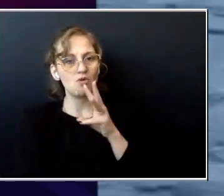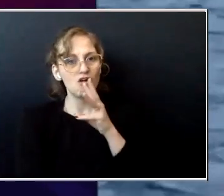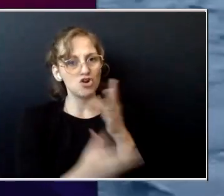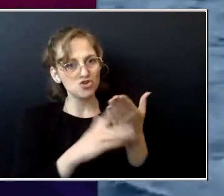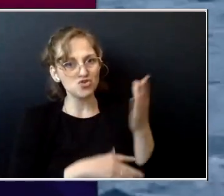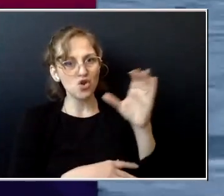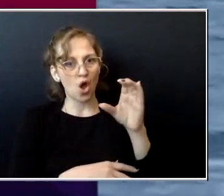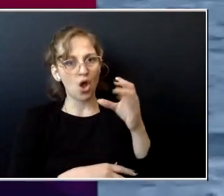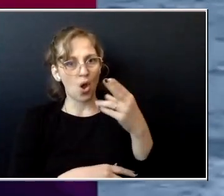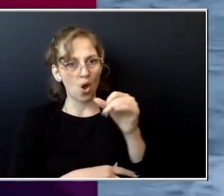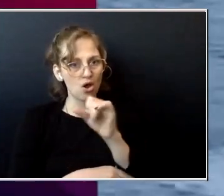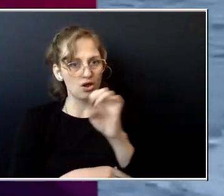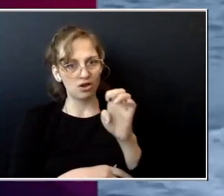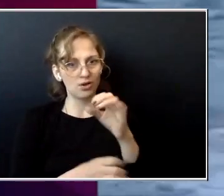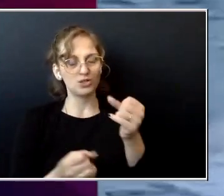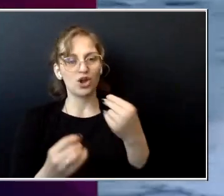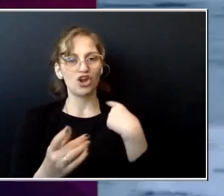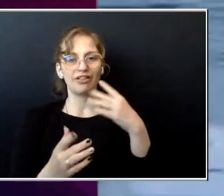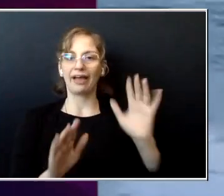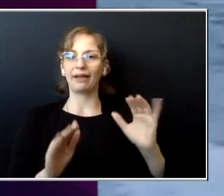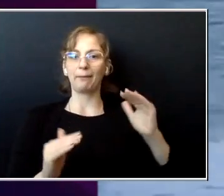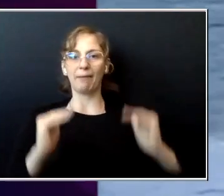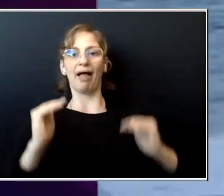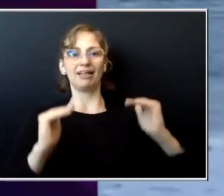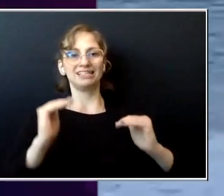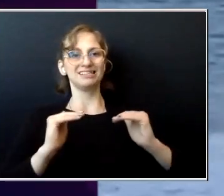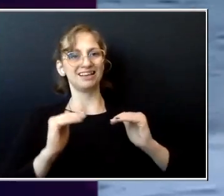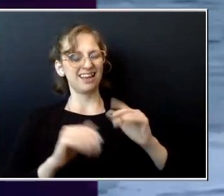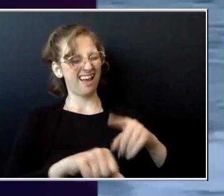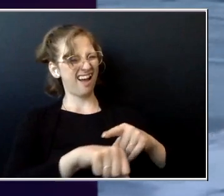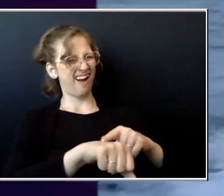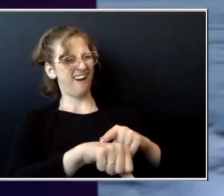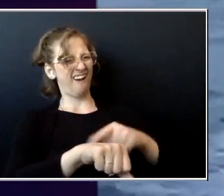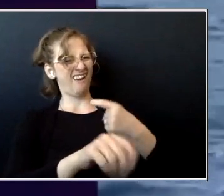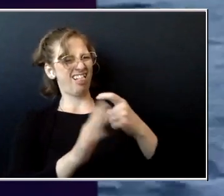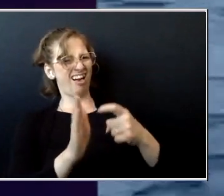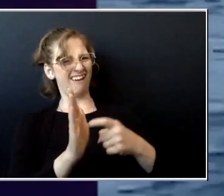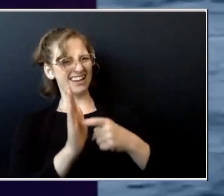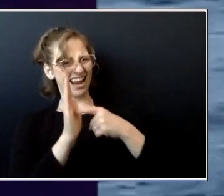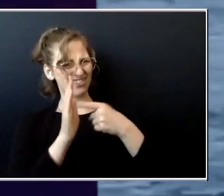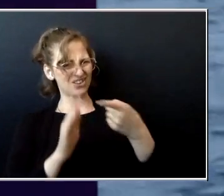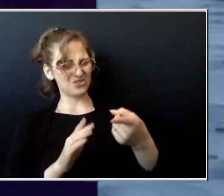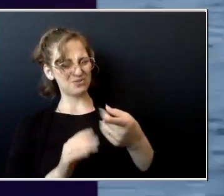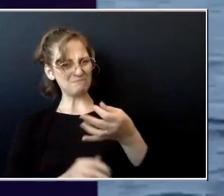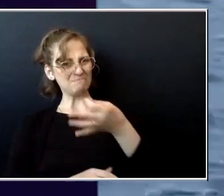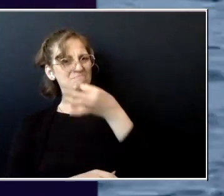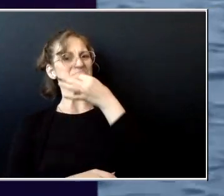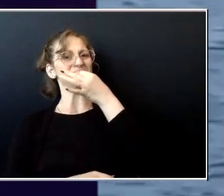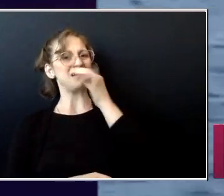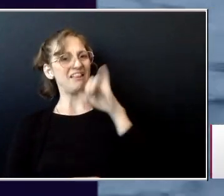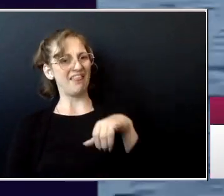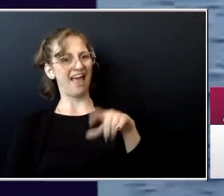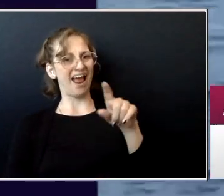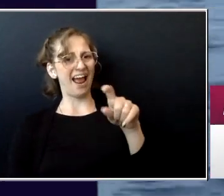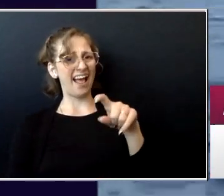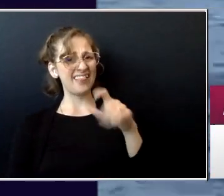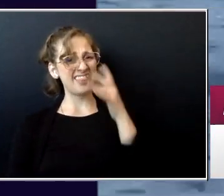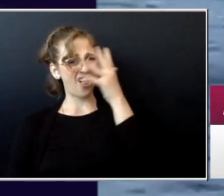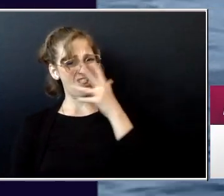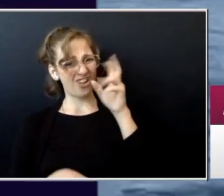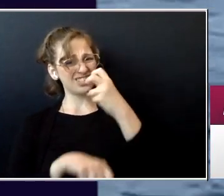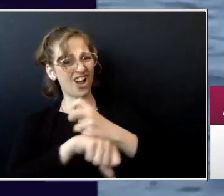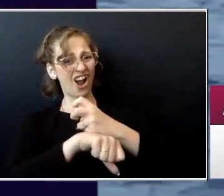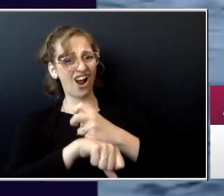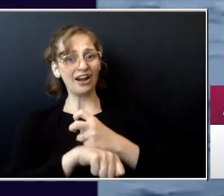balancing act on it. How long did it take you to be able to master that? That looks hard. Well, I appreciate you saying